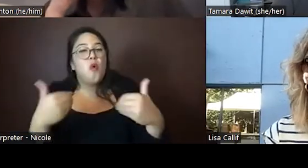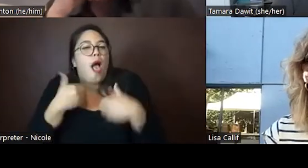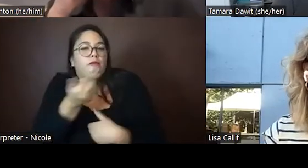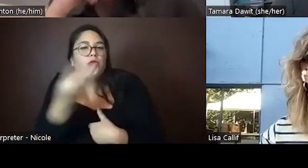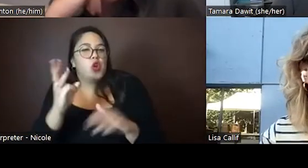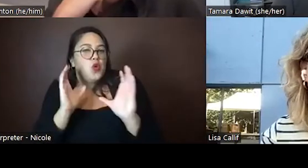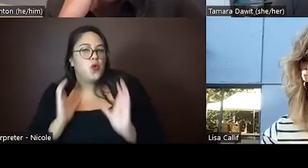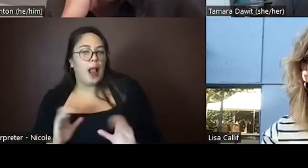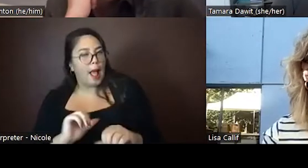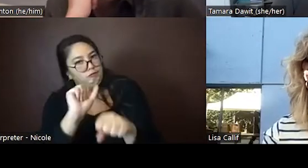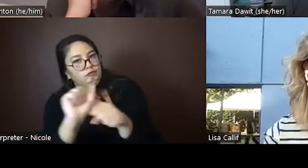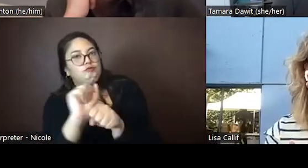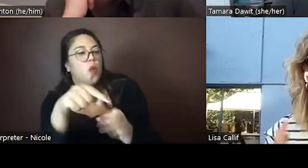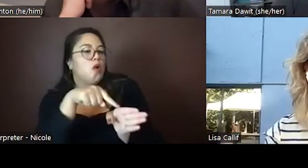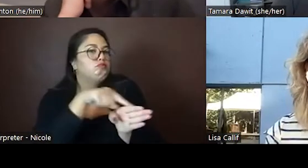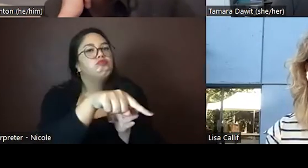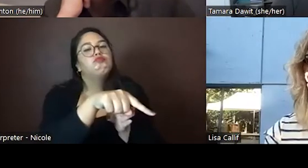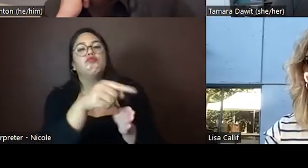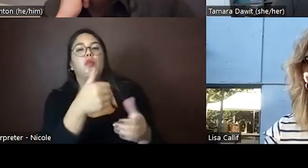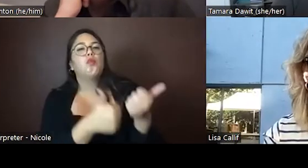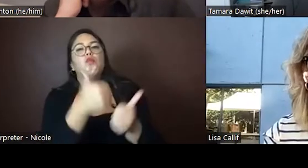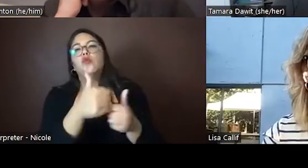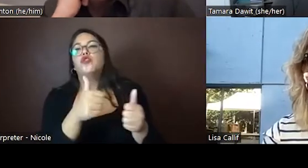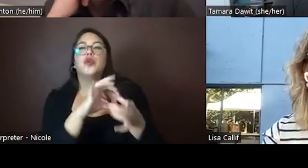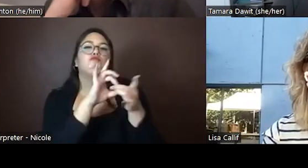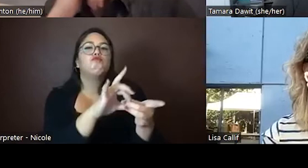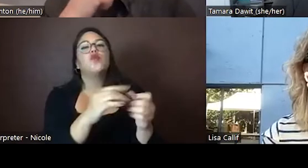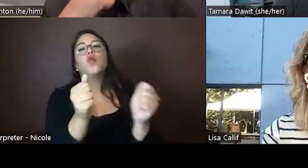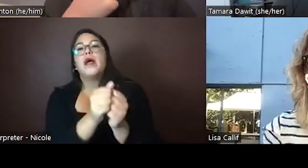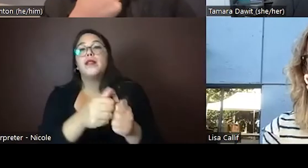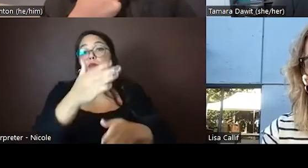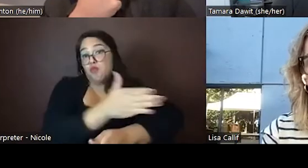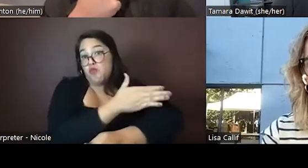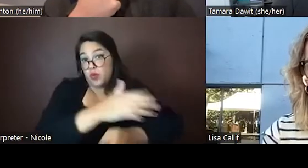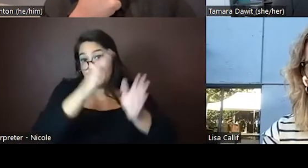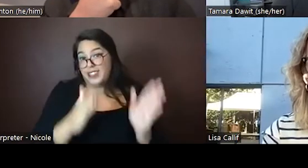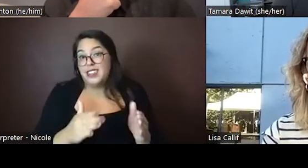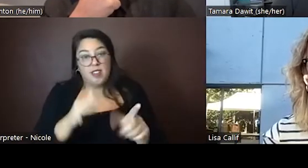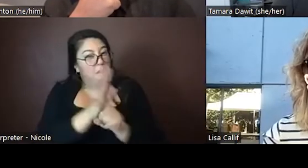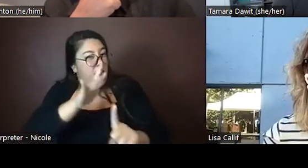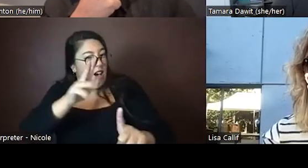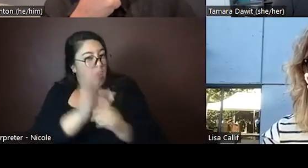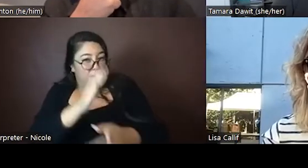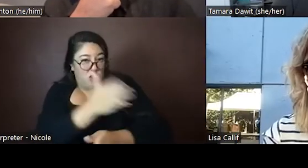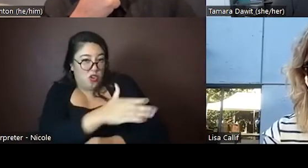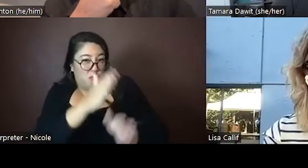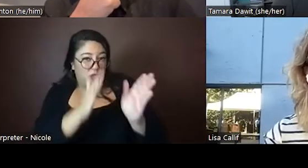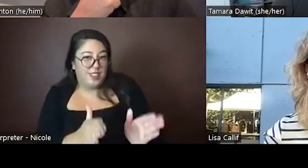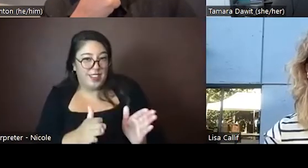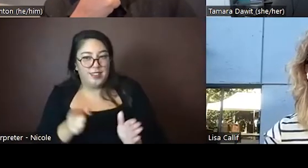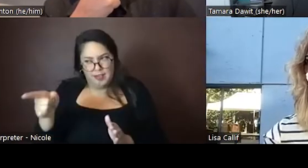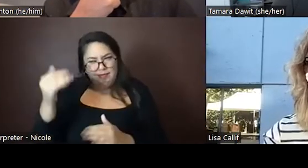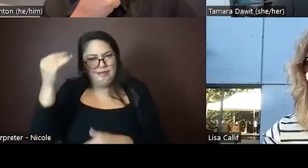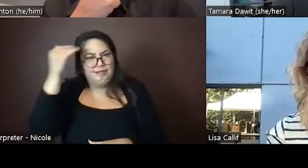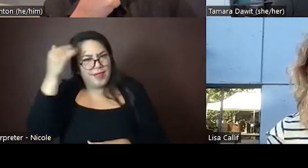work on musicians and really popular artists. And they know what the gig is. The gig is, this artist is going to get paid.